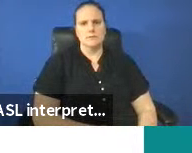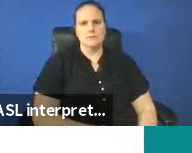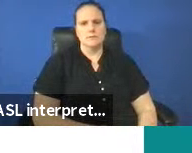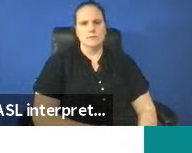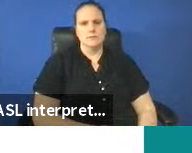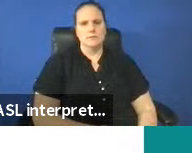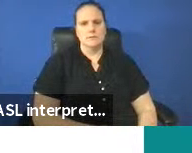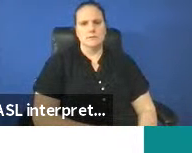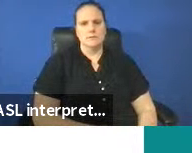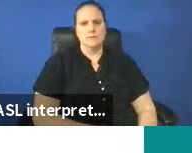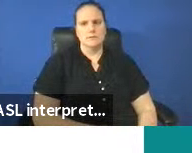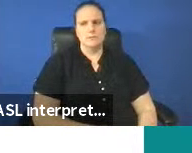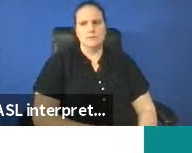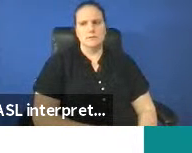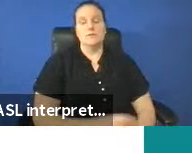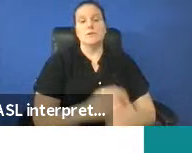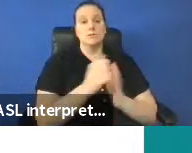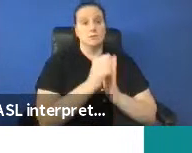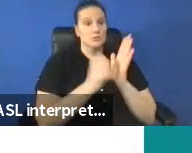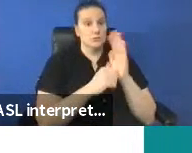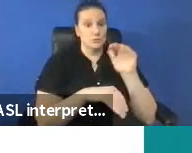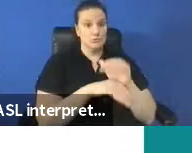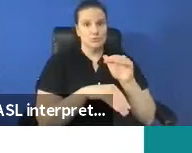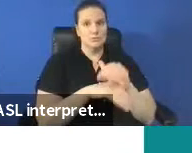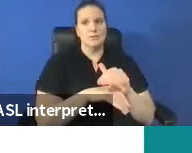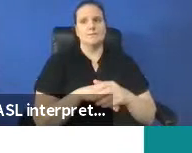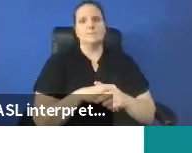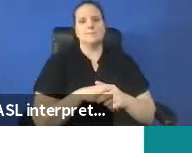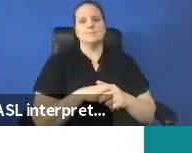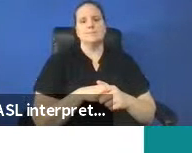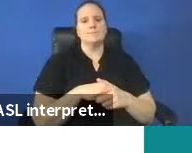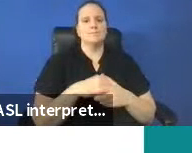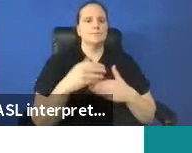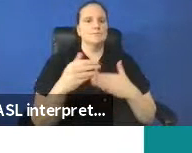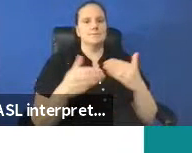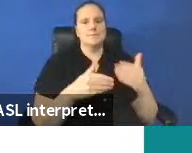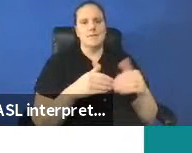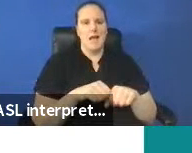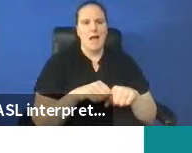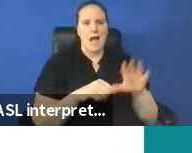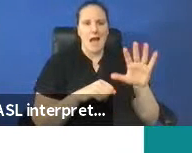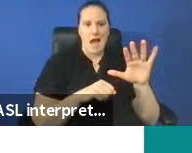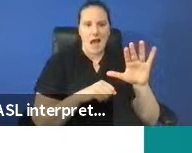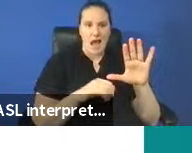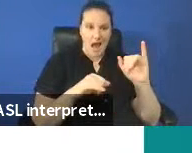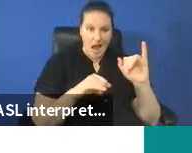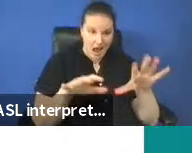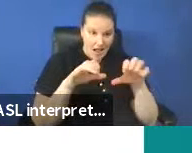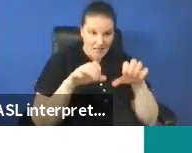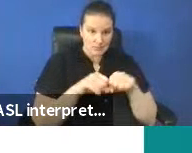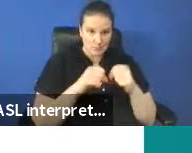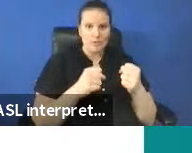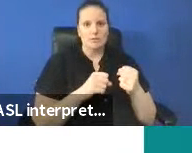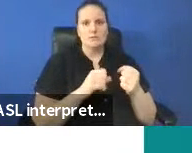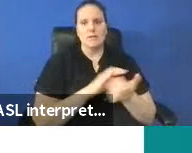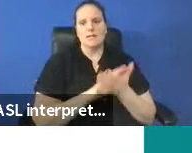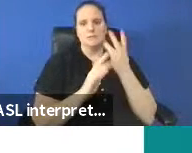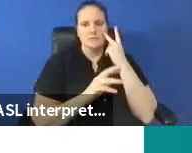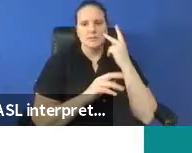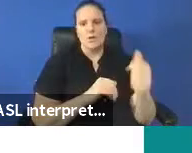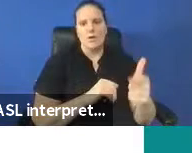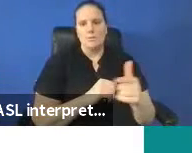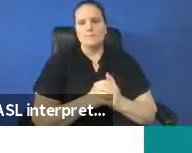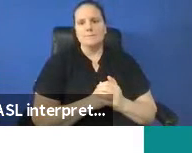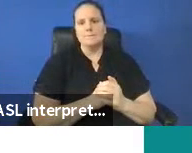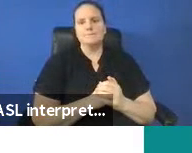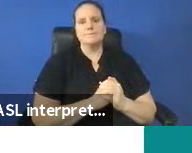So our agenda for tonight is we're going to have a little bit of an introduction icebreaker. It's great to see you all. Talk about preliminary